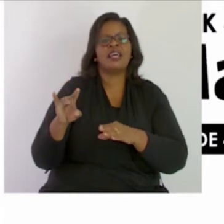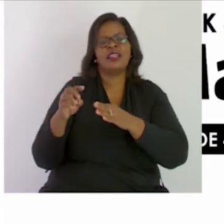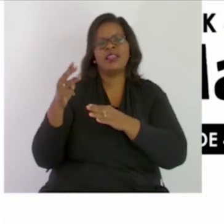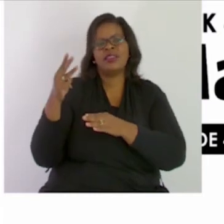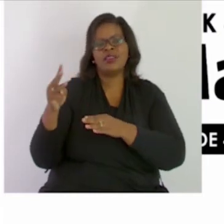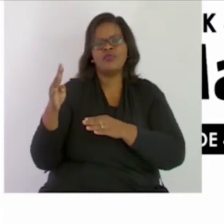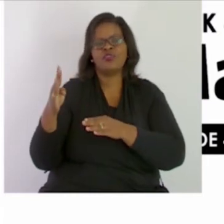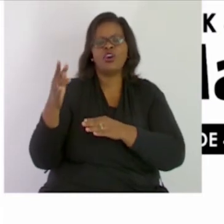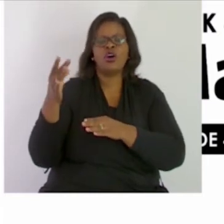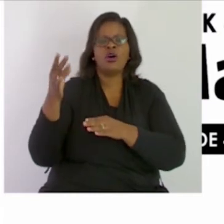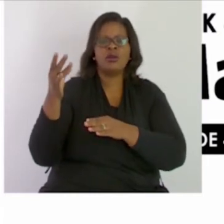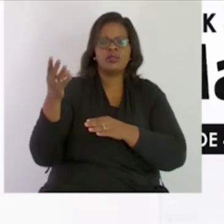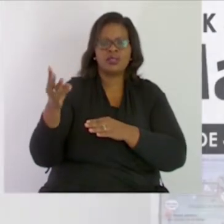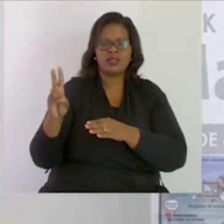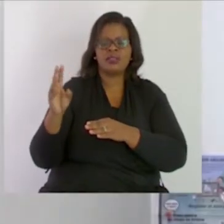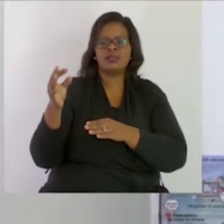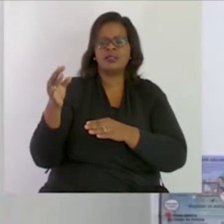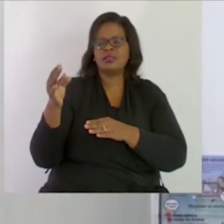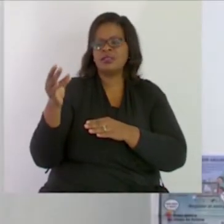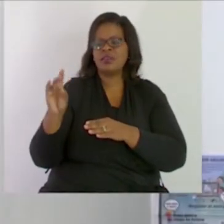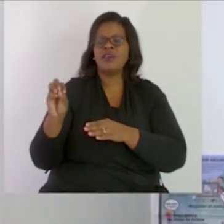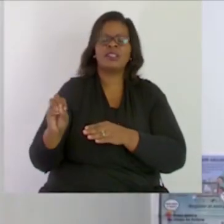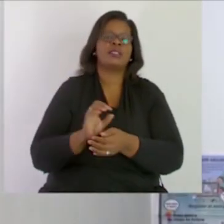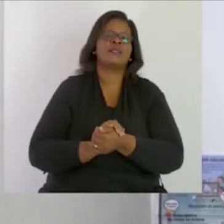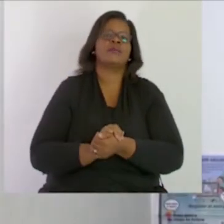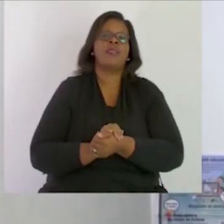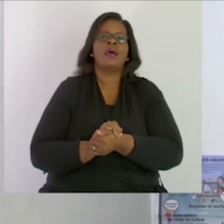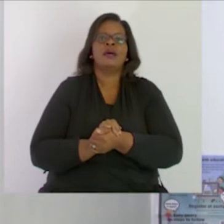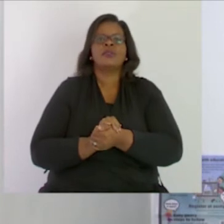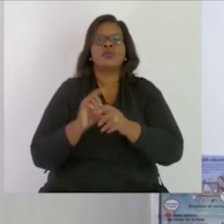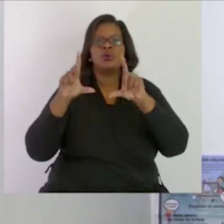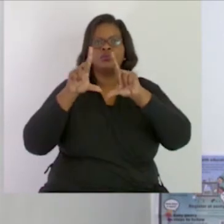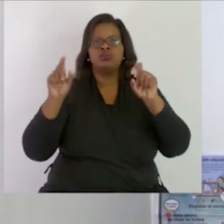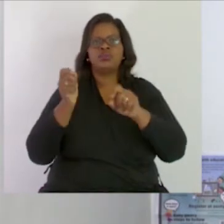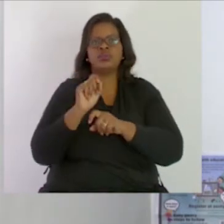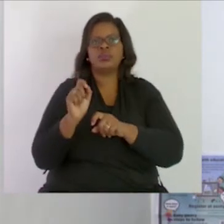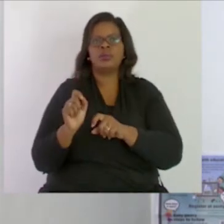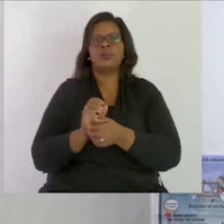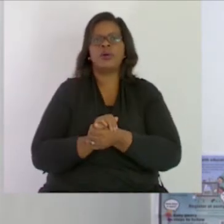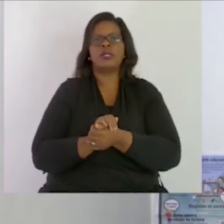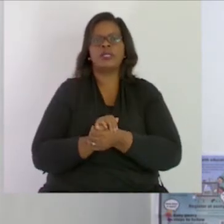Let us face on the chalkboard and try to solve some examples which are there.